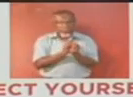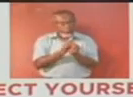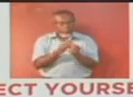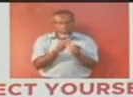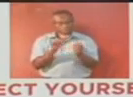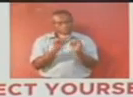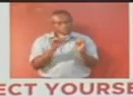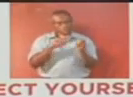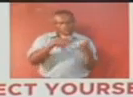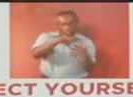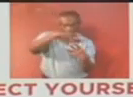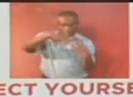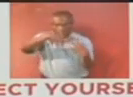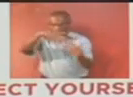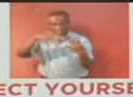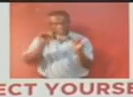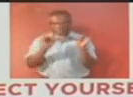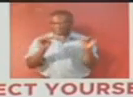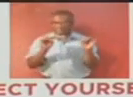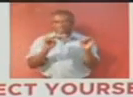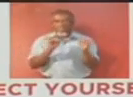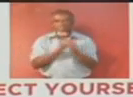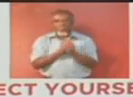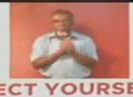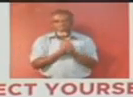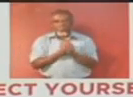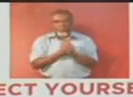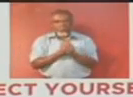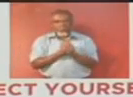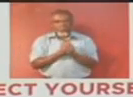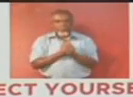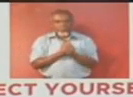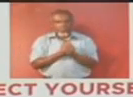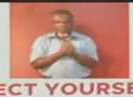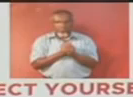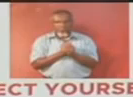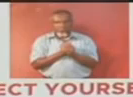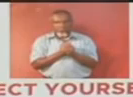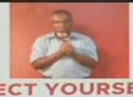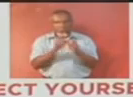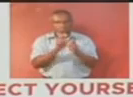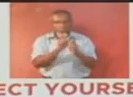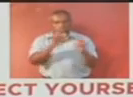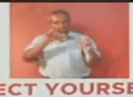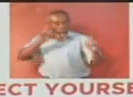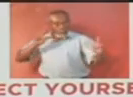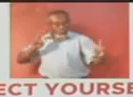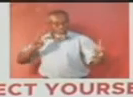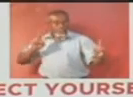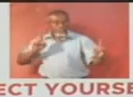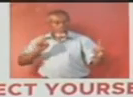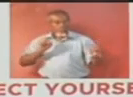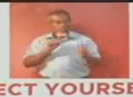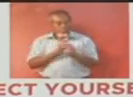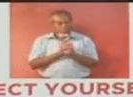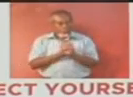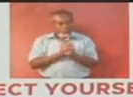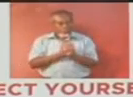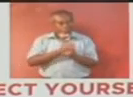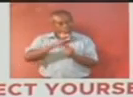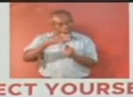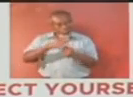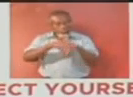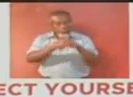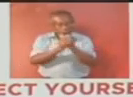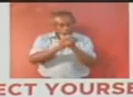the avoidance of getting into close contact with people, especially at this point in time with high circulation. So all of these things do still